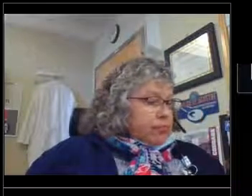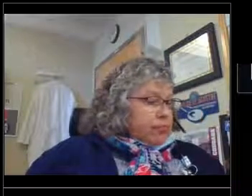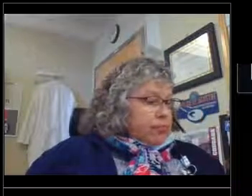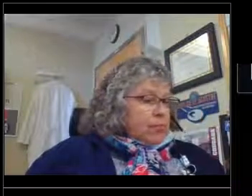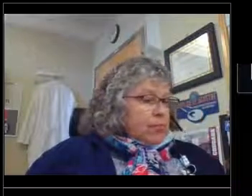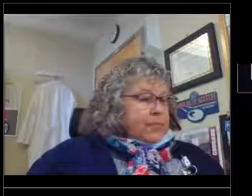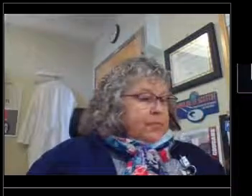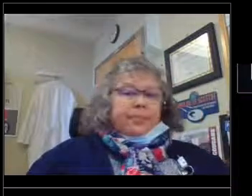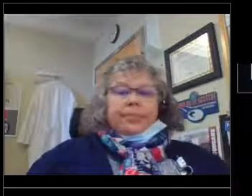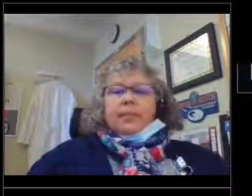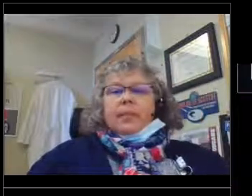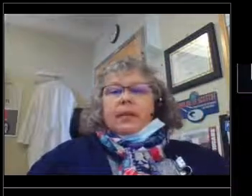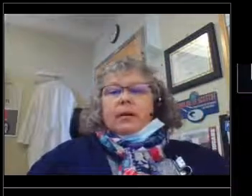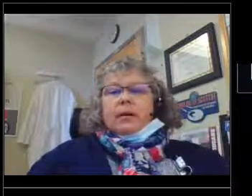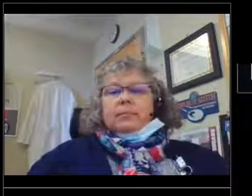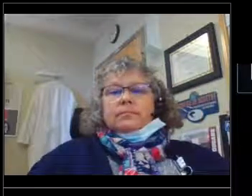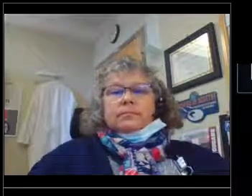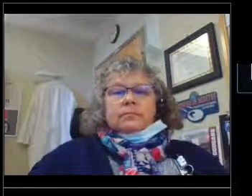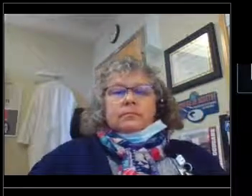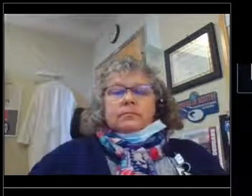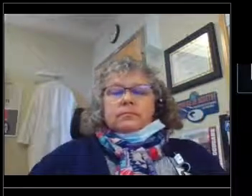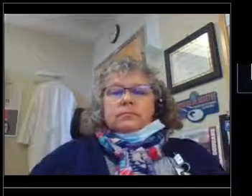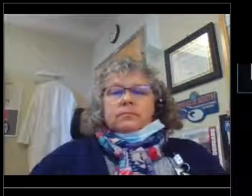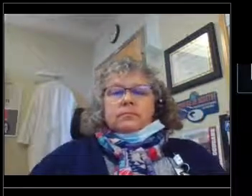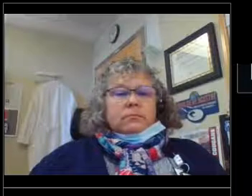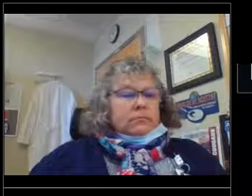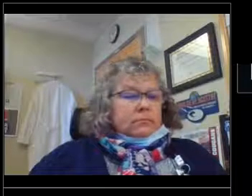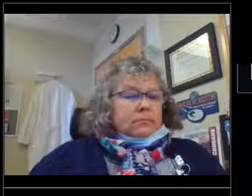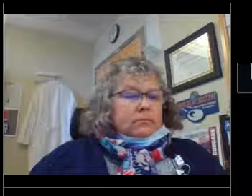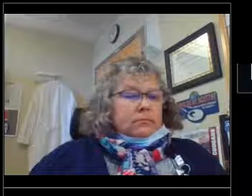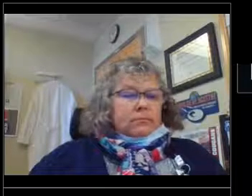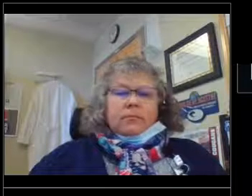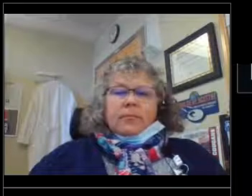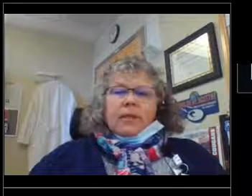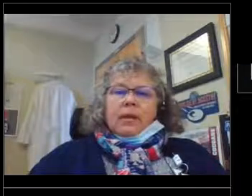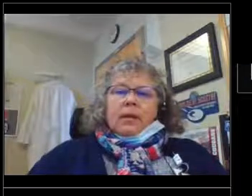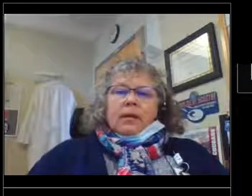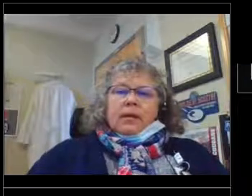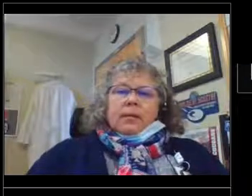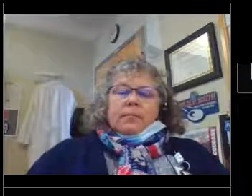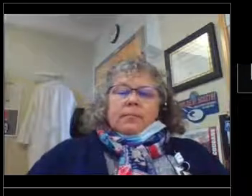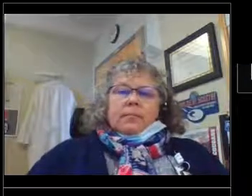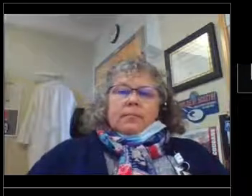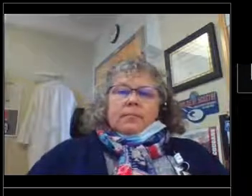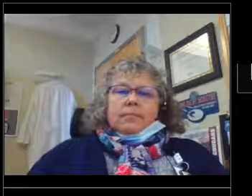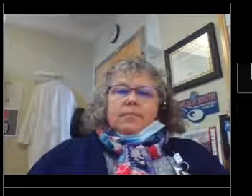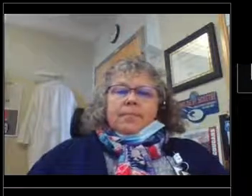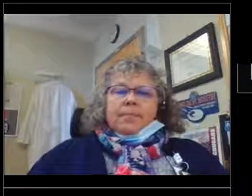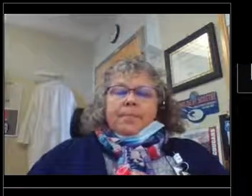ago too. And to get the X waiver, which allows PAs and NPs, or in